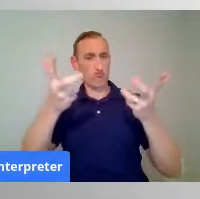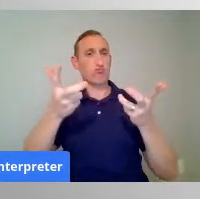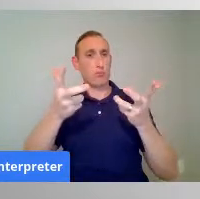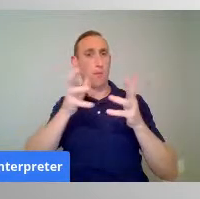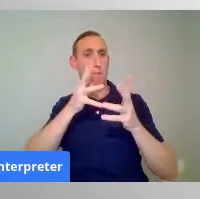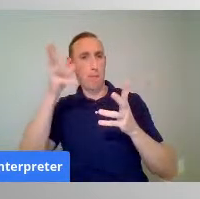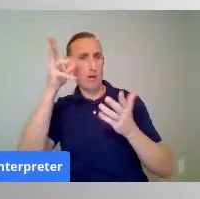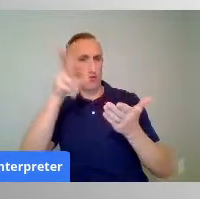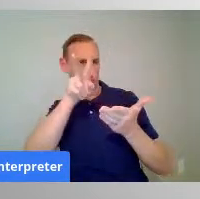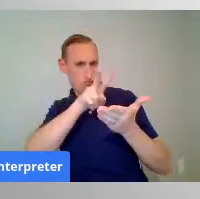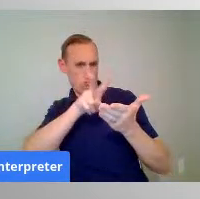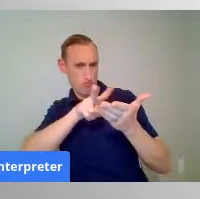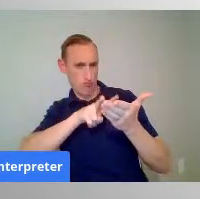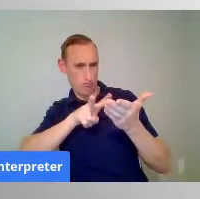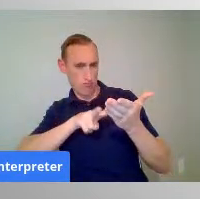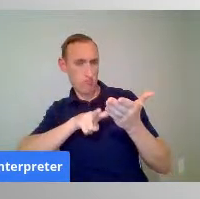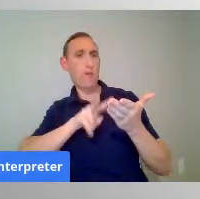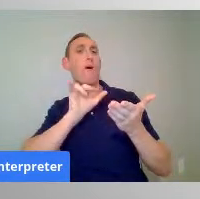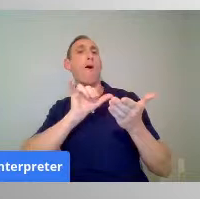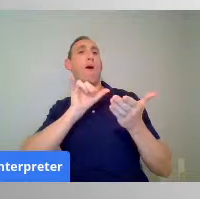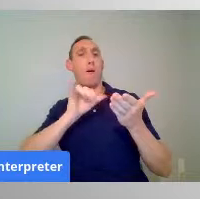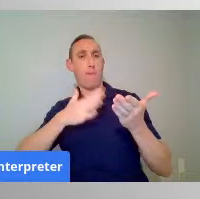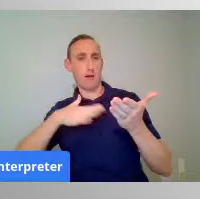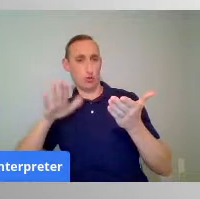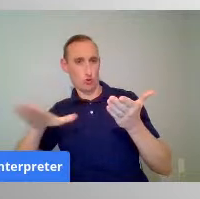be participating throughout the month.